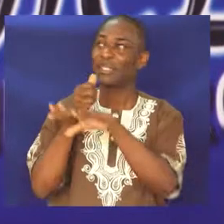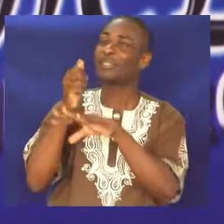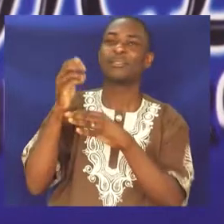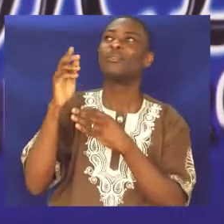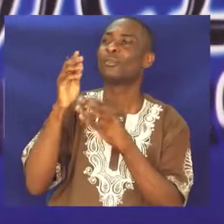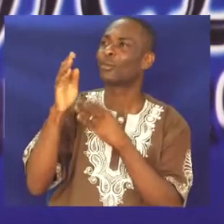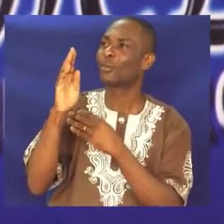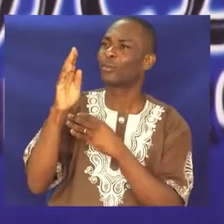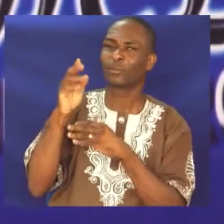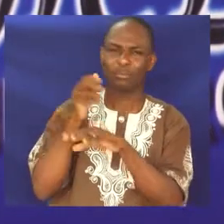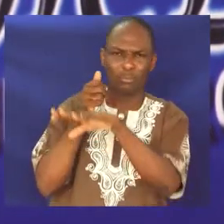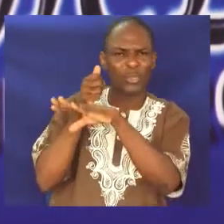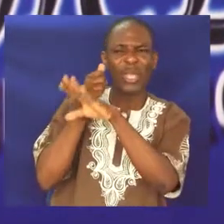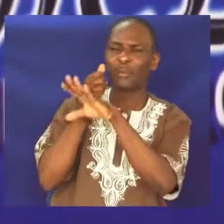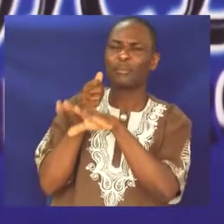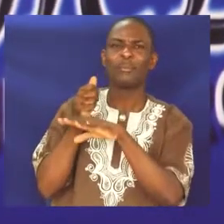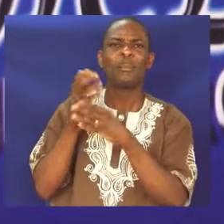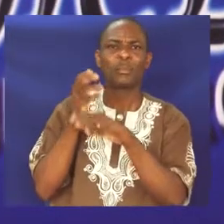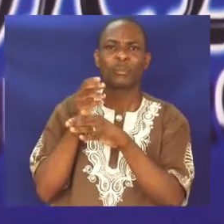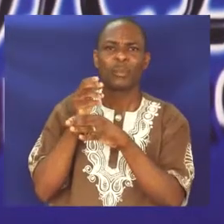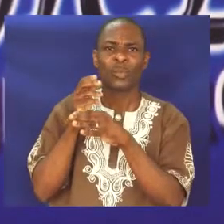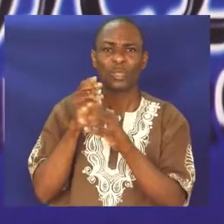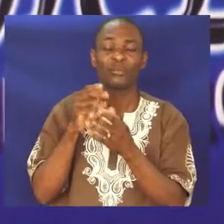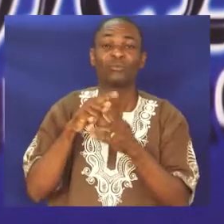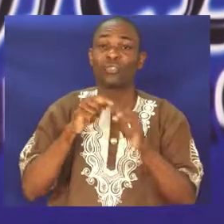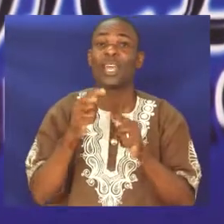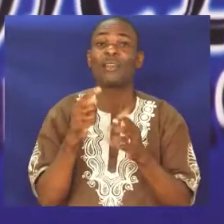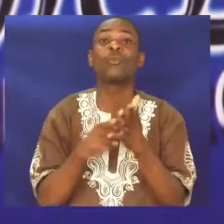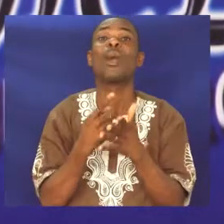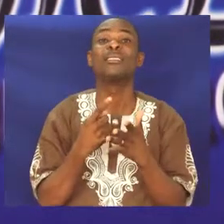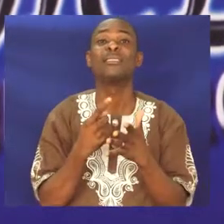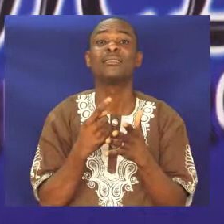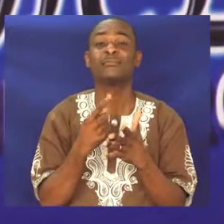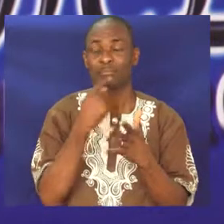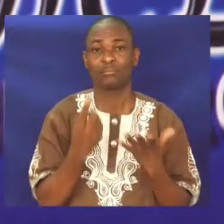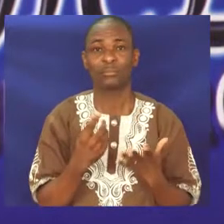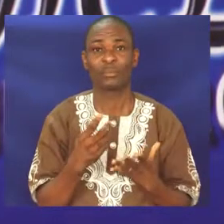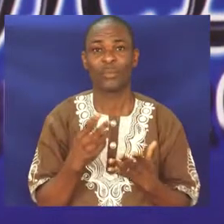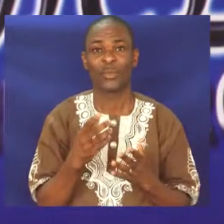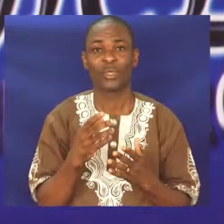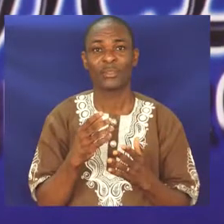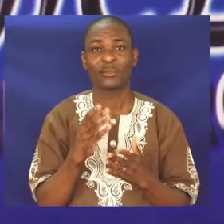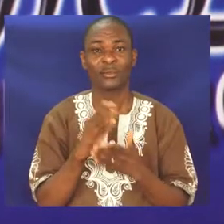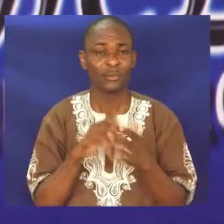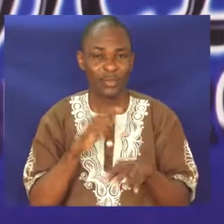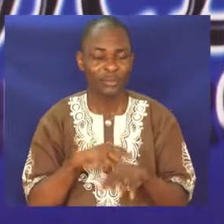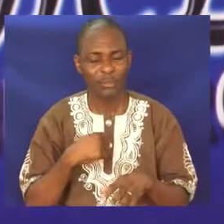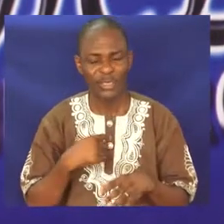aya me share television so na me dwene president mama mahama ne ho ewo enkugu a odi yei